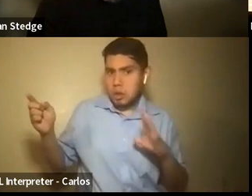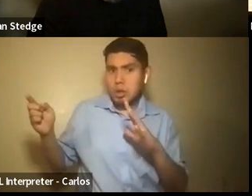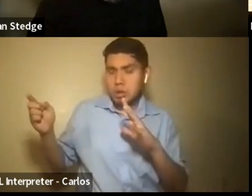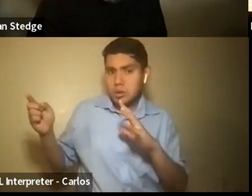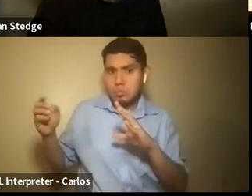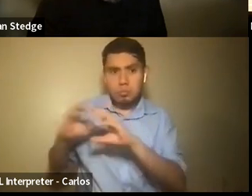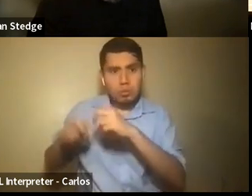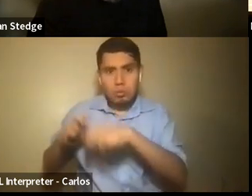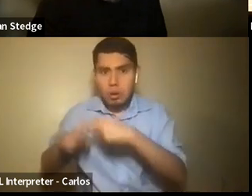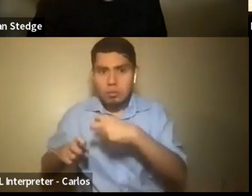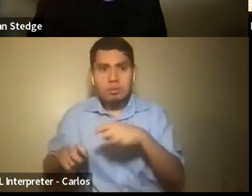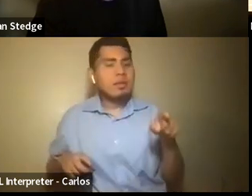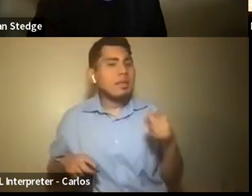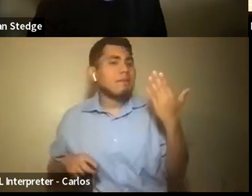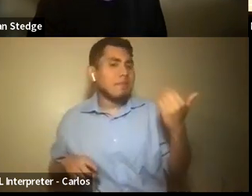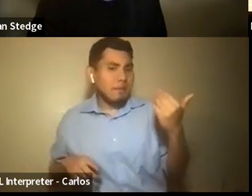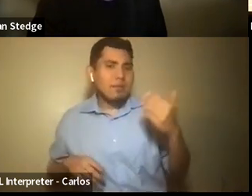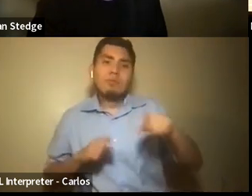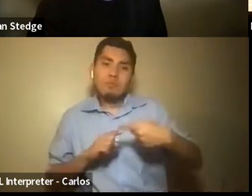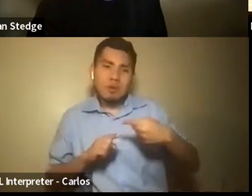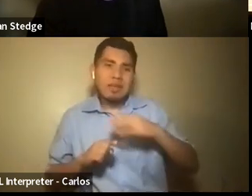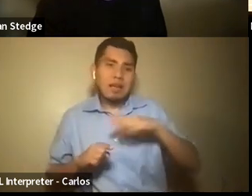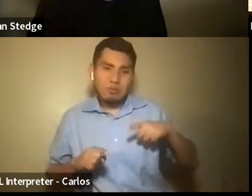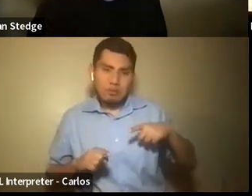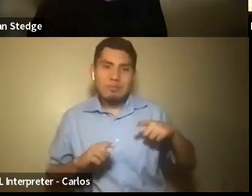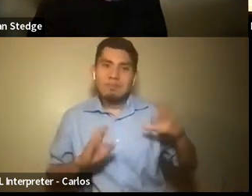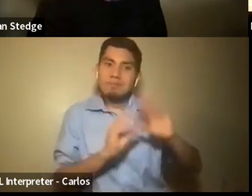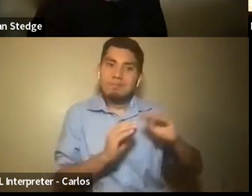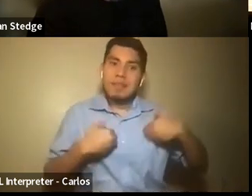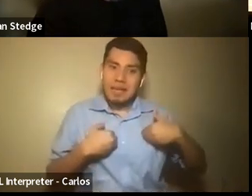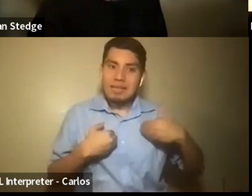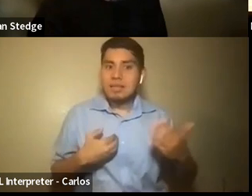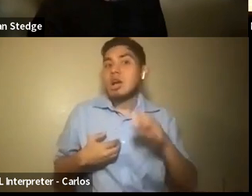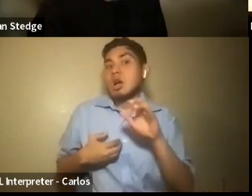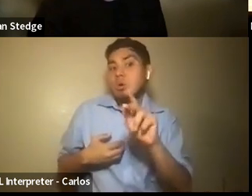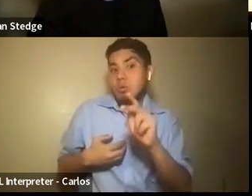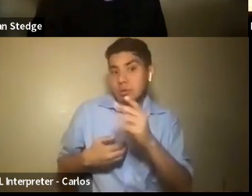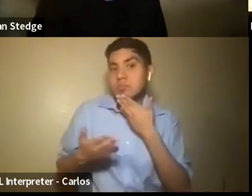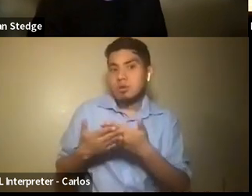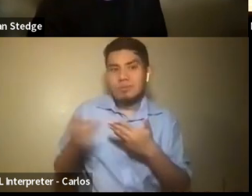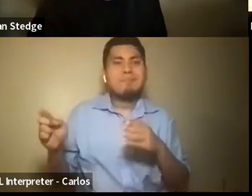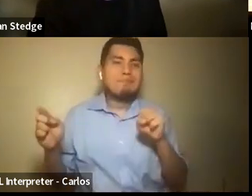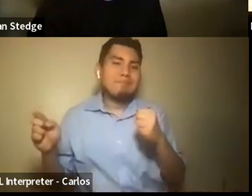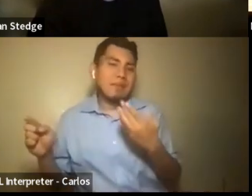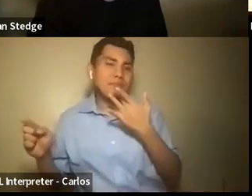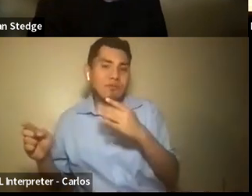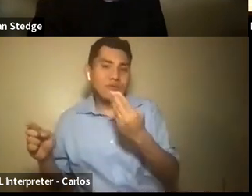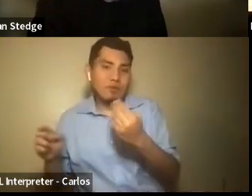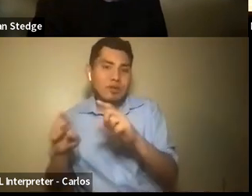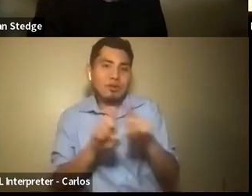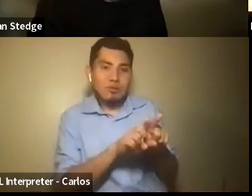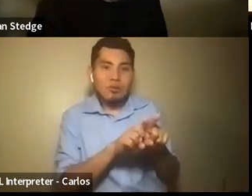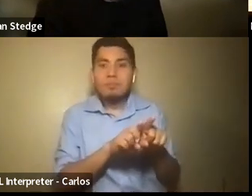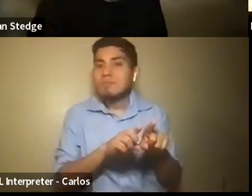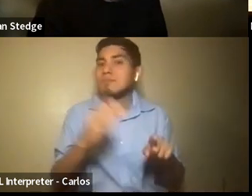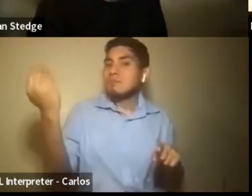city council meets on the 15th, so you may. Okay, that's a good point. I much prefer the 14th as well. Okay. Let's go